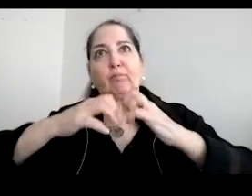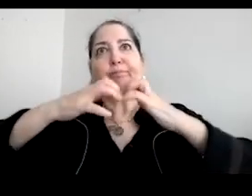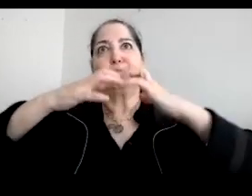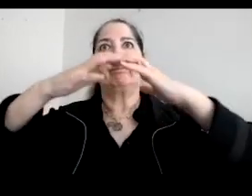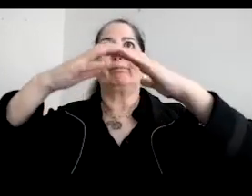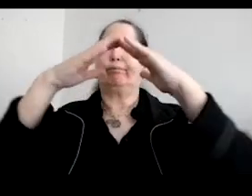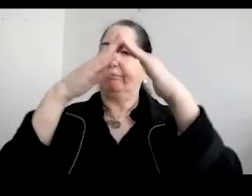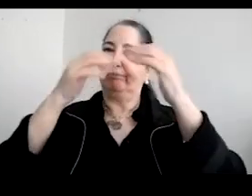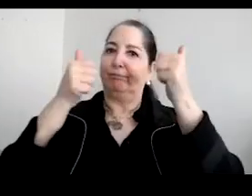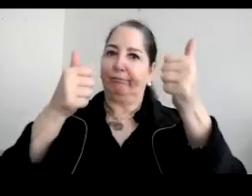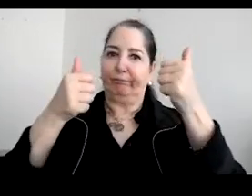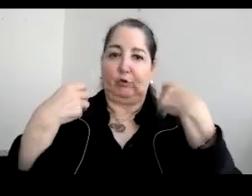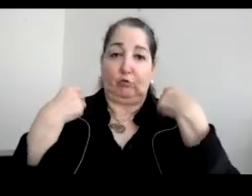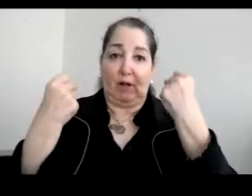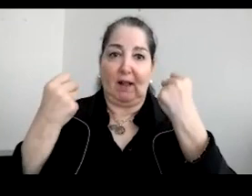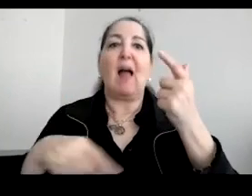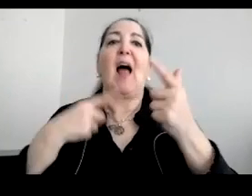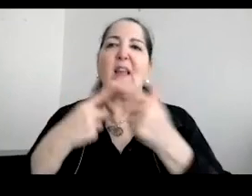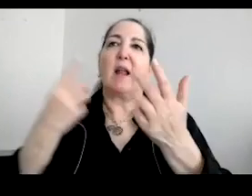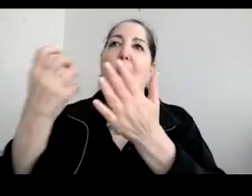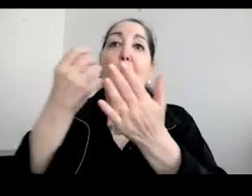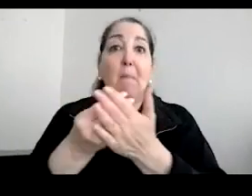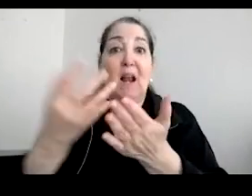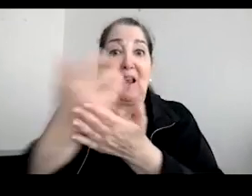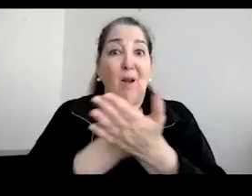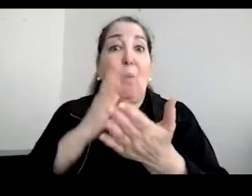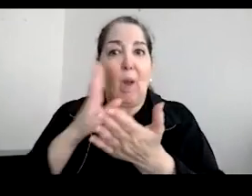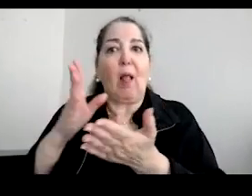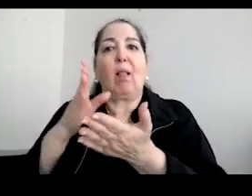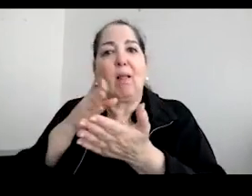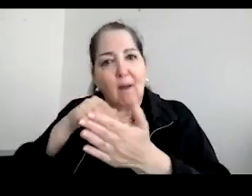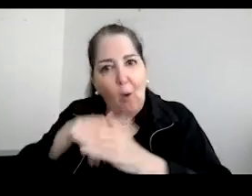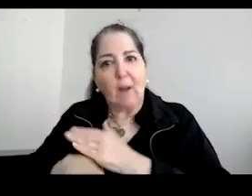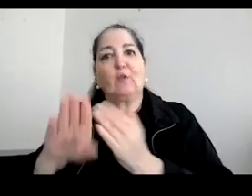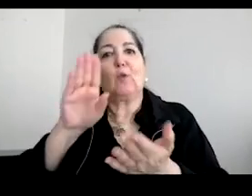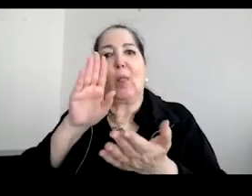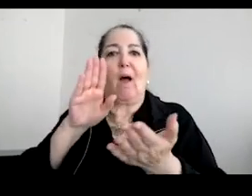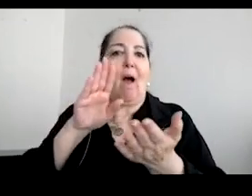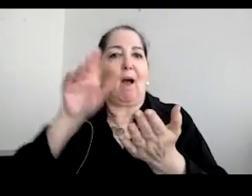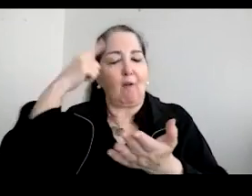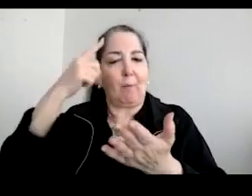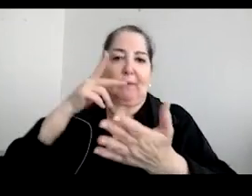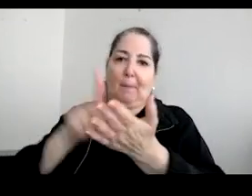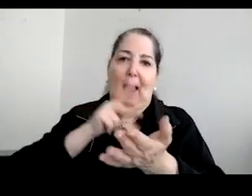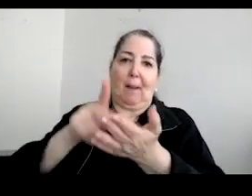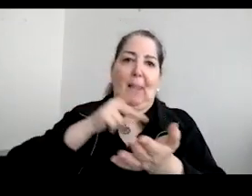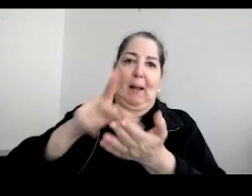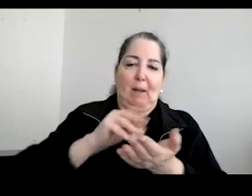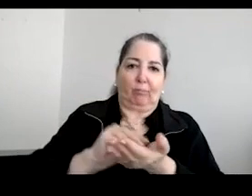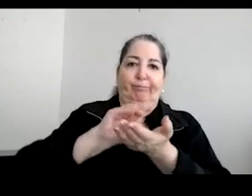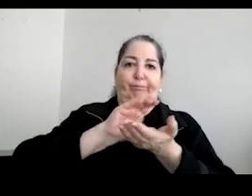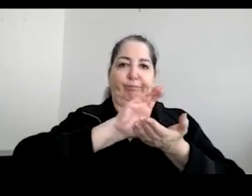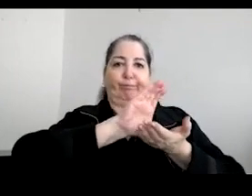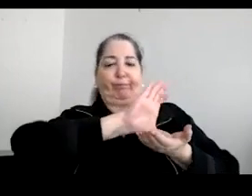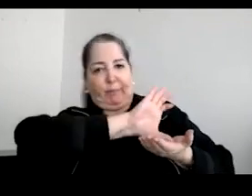back in that sort of way rather than doing anything to do that right now. Certainly, I don't think, you know, now as